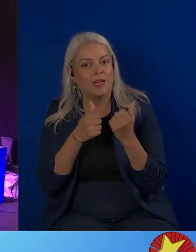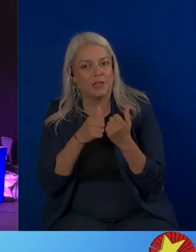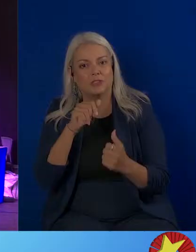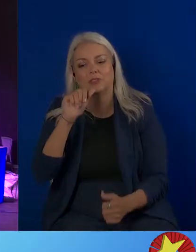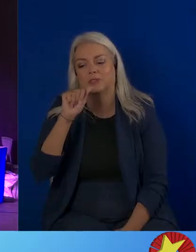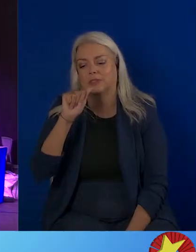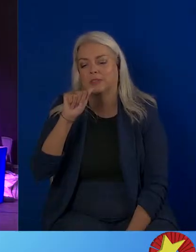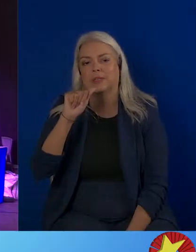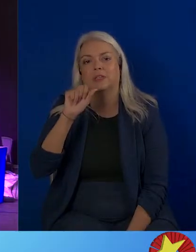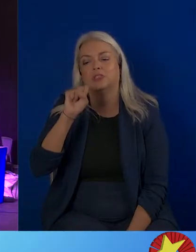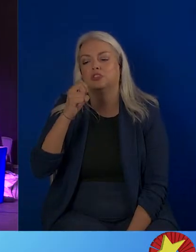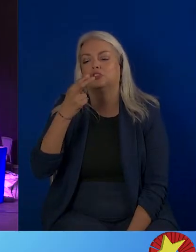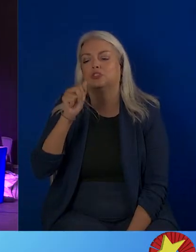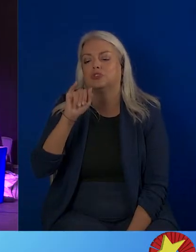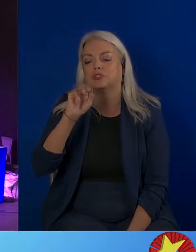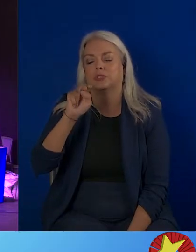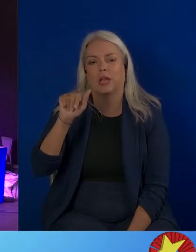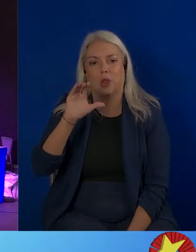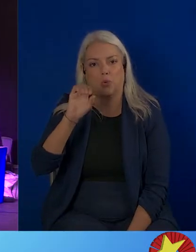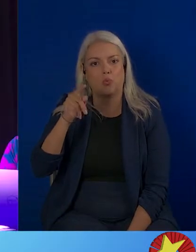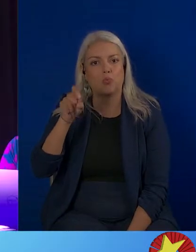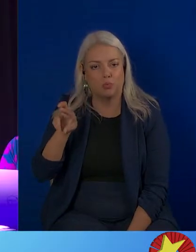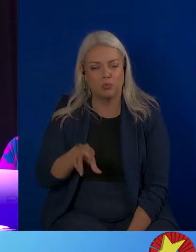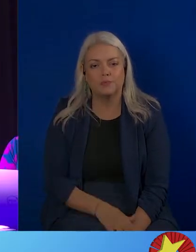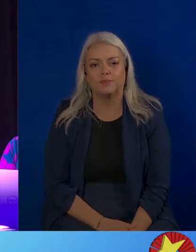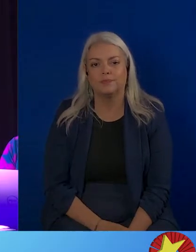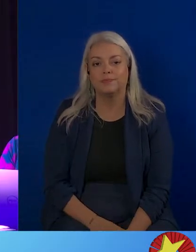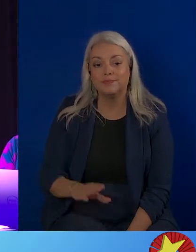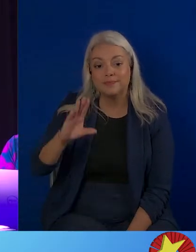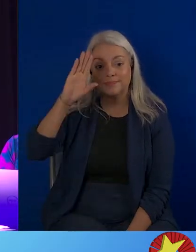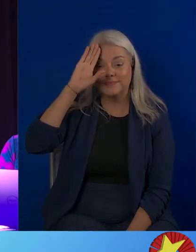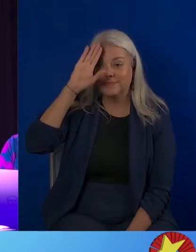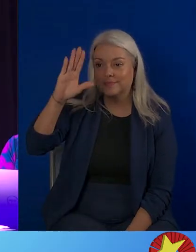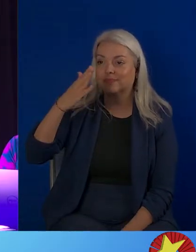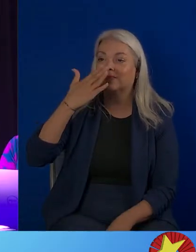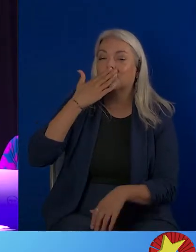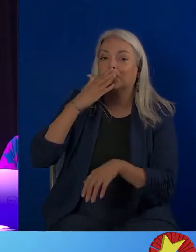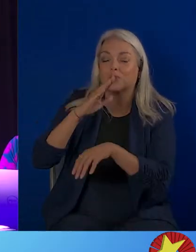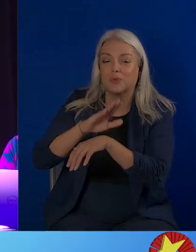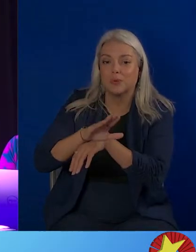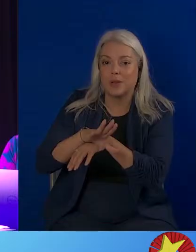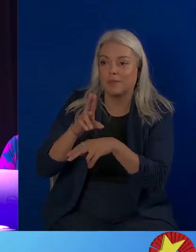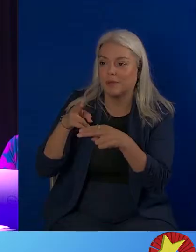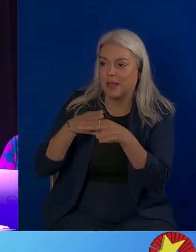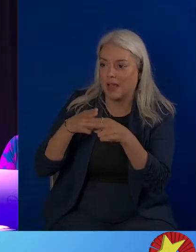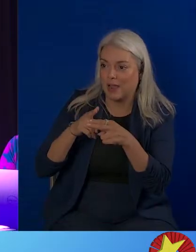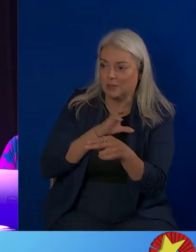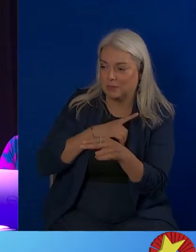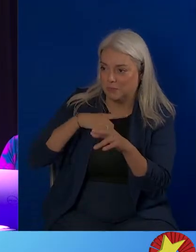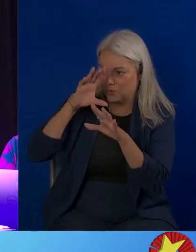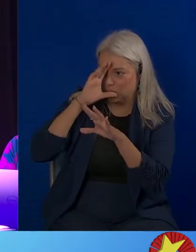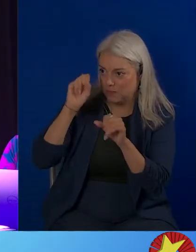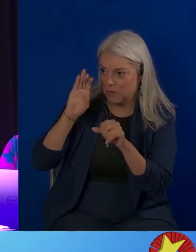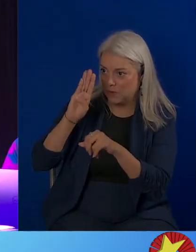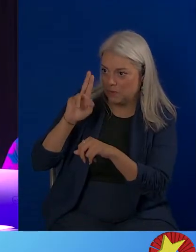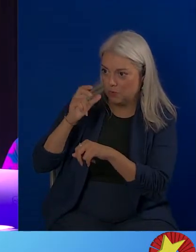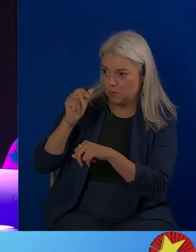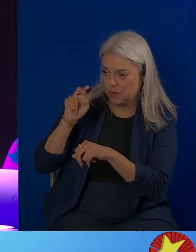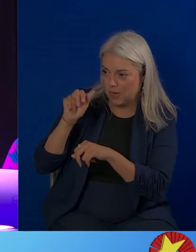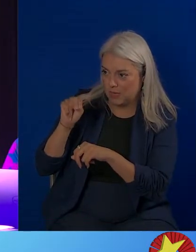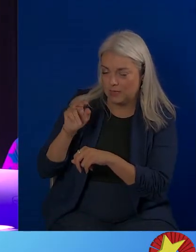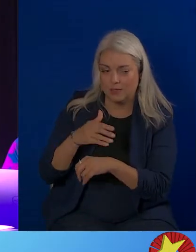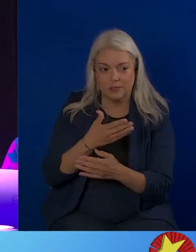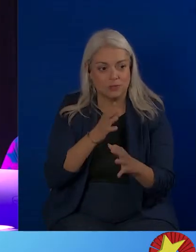Cooper. Good afternoon, Acting Board President Buchanan, Superintendent Reichman, Deputy Assistant Superintendent